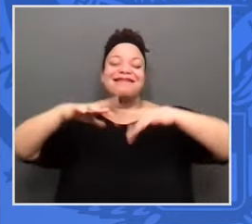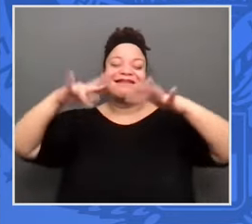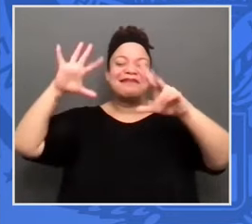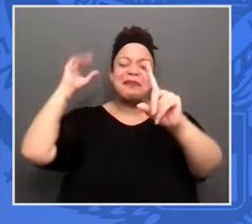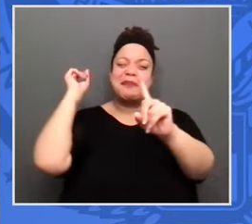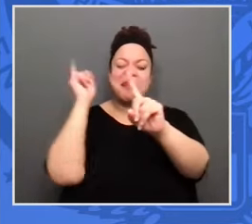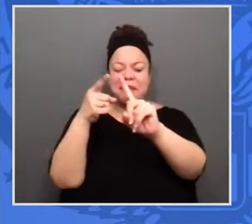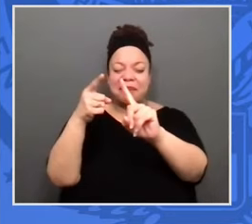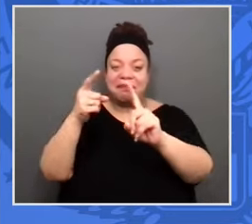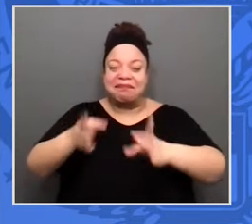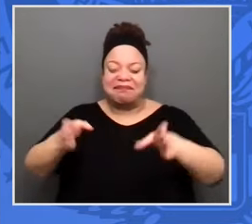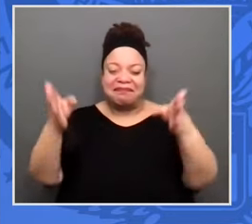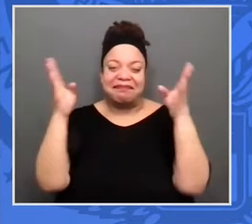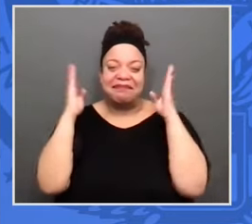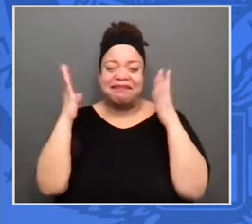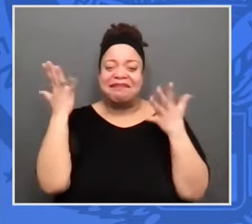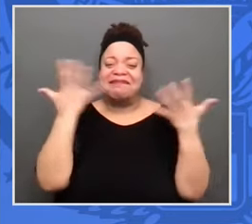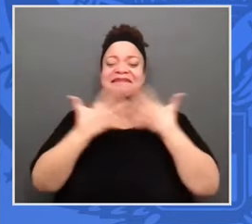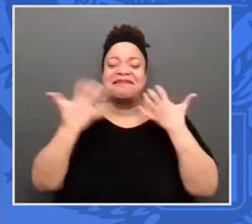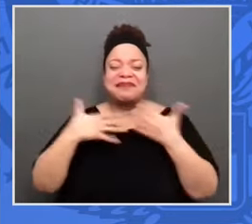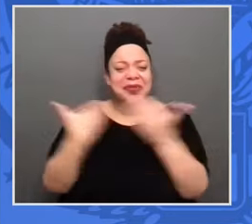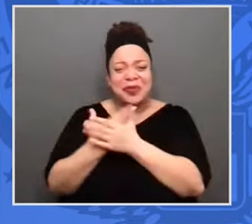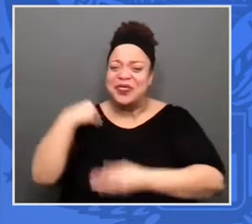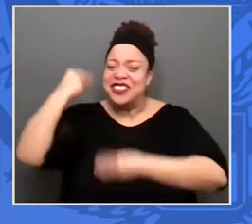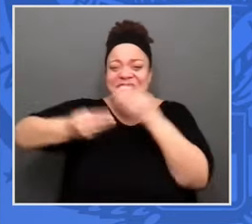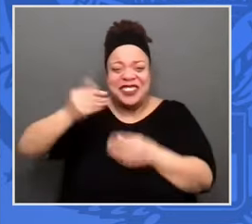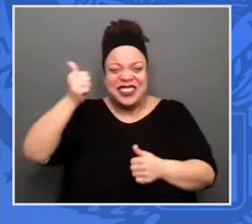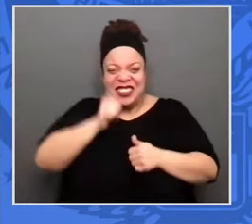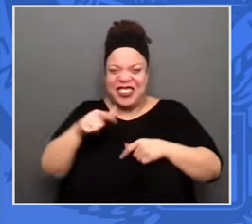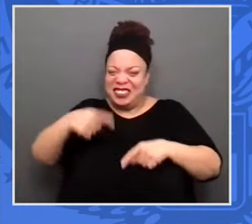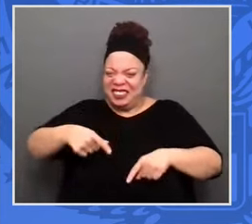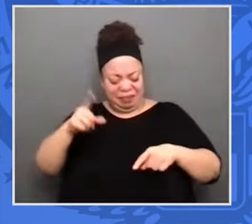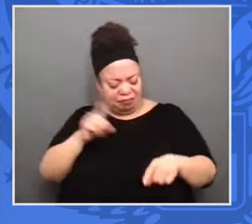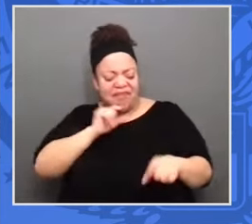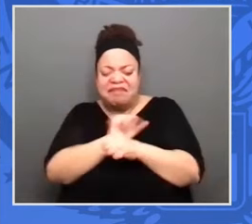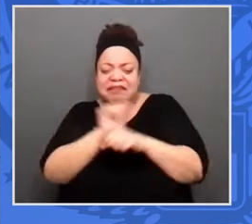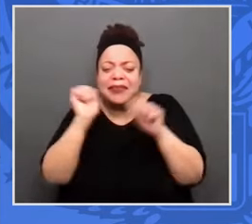generation of girls that are going to think they can do more now because of what you've done.